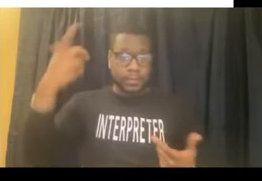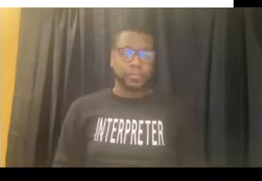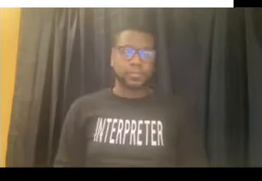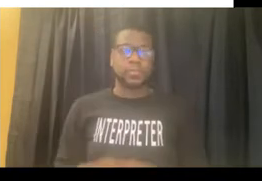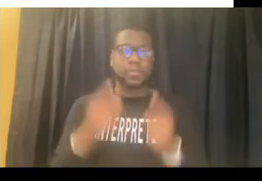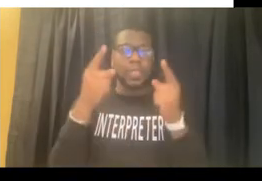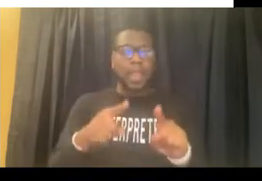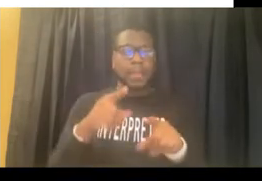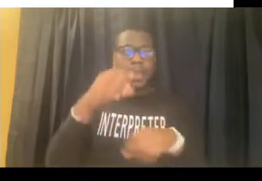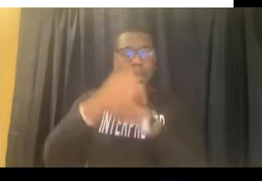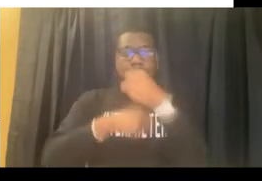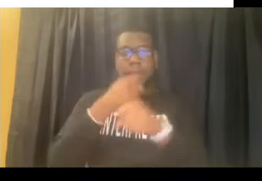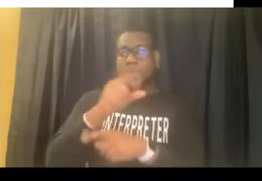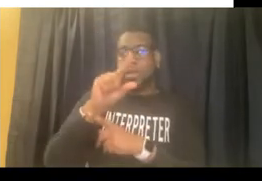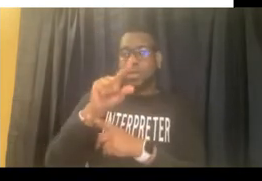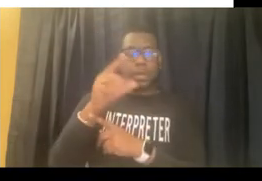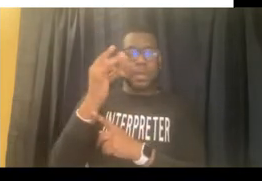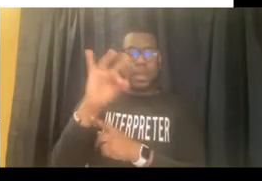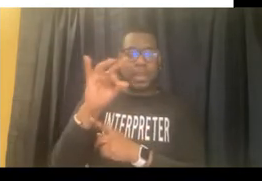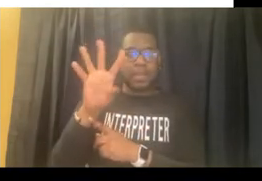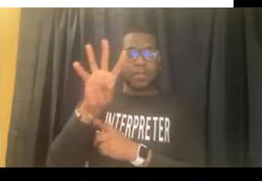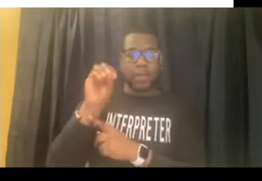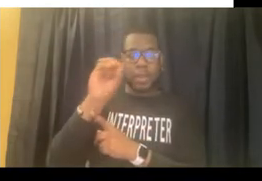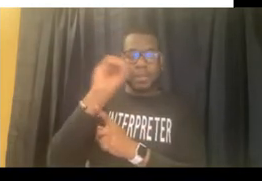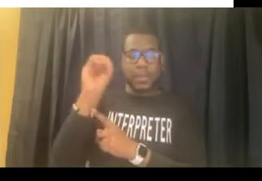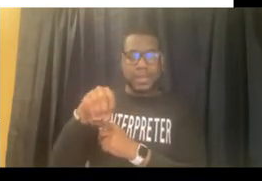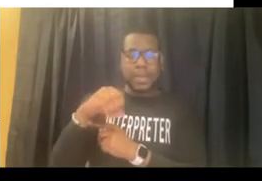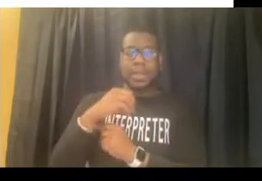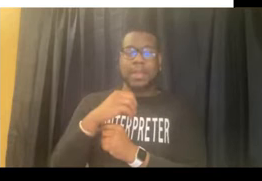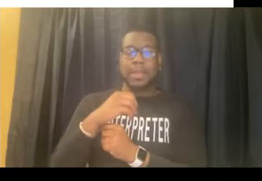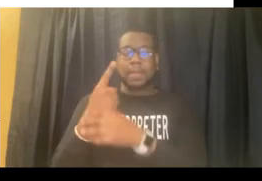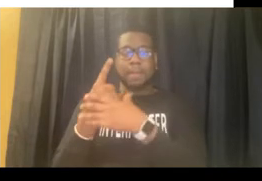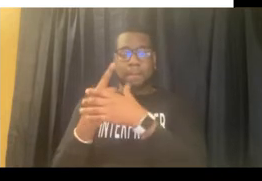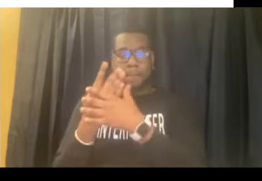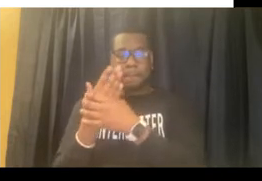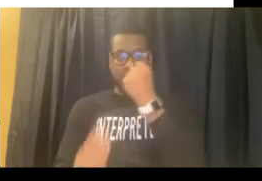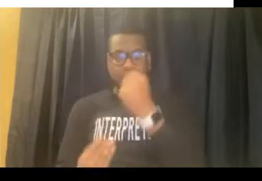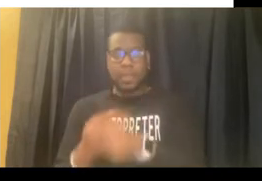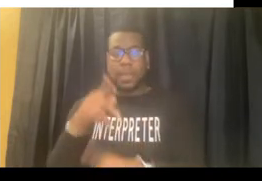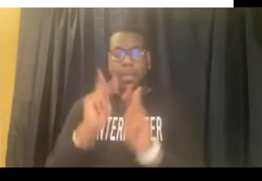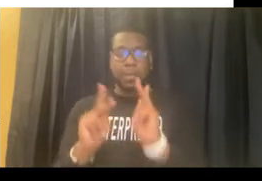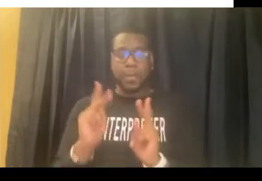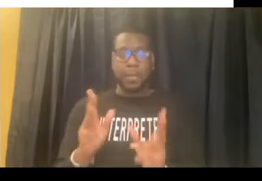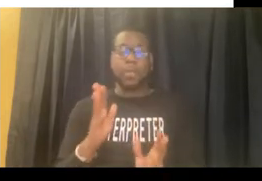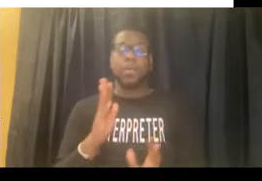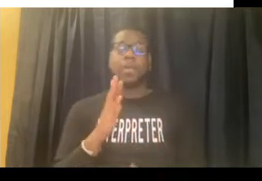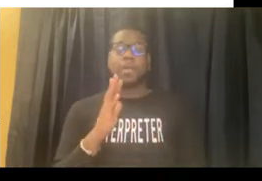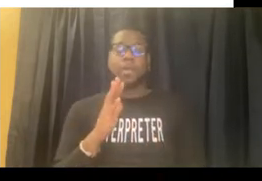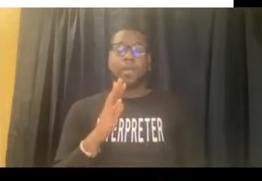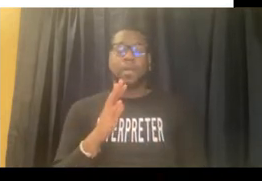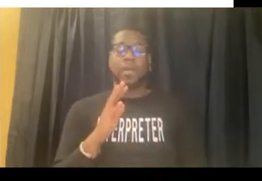In 2018, 40% of missing persons were people of color, but yet African Americans only make